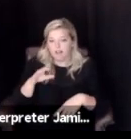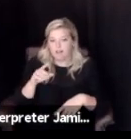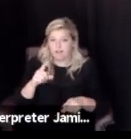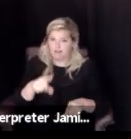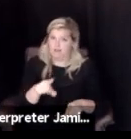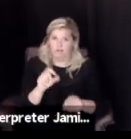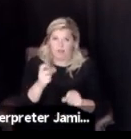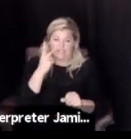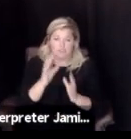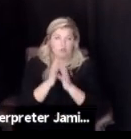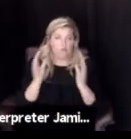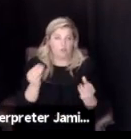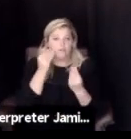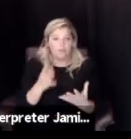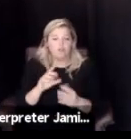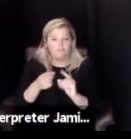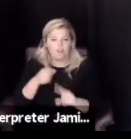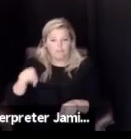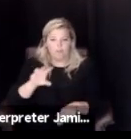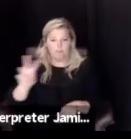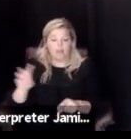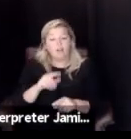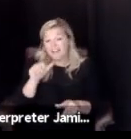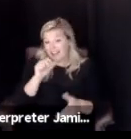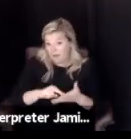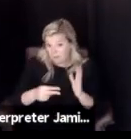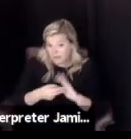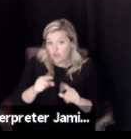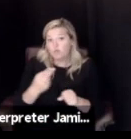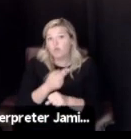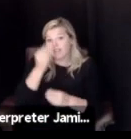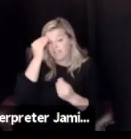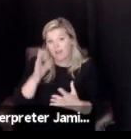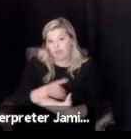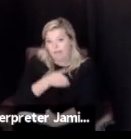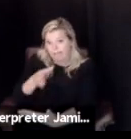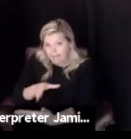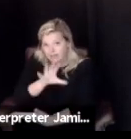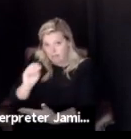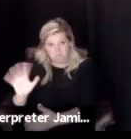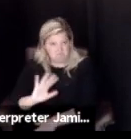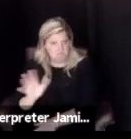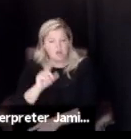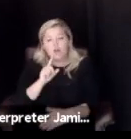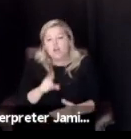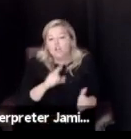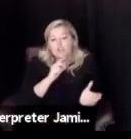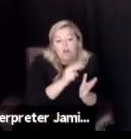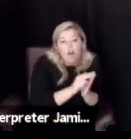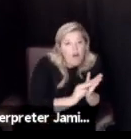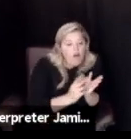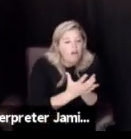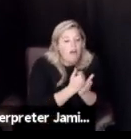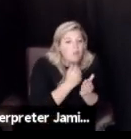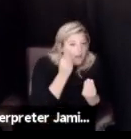so much information from that. That doesn't mean that you go and use that information against them. You're simply gathering data